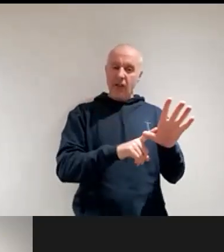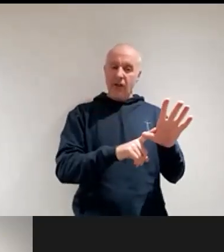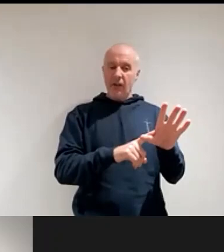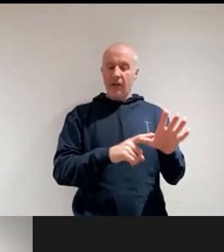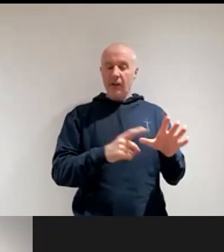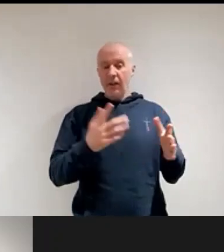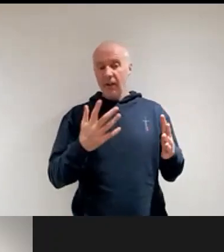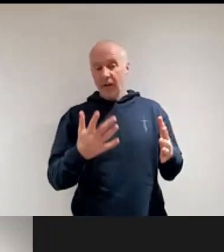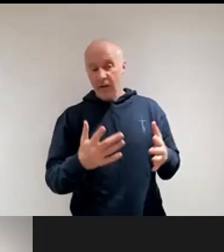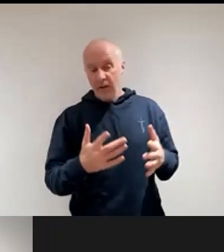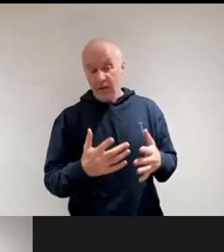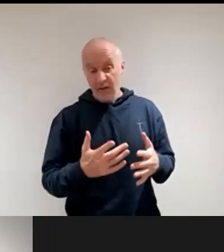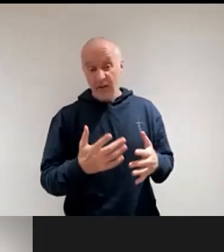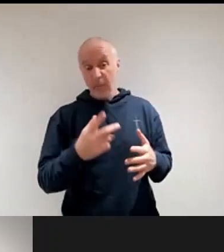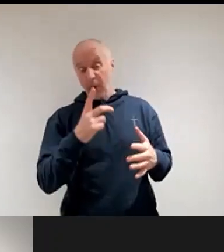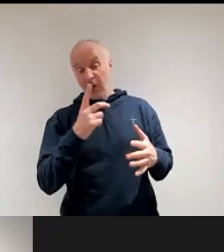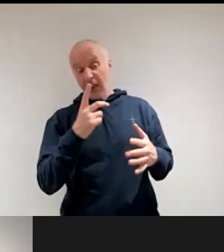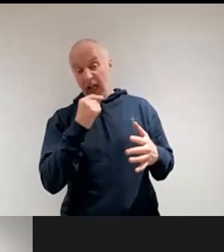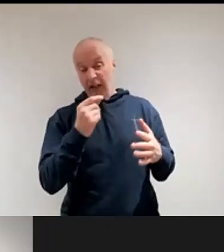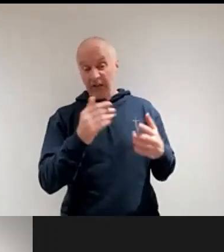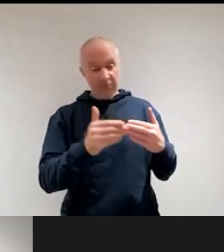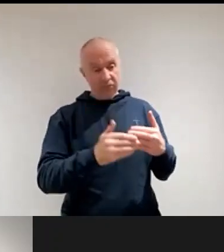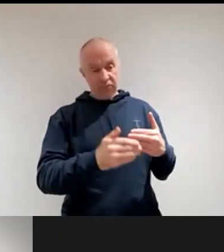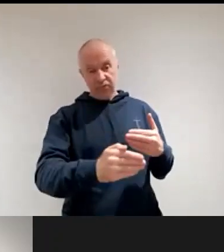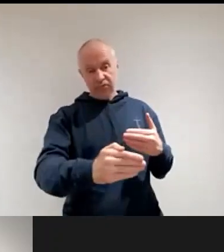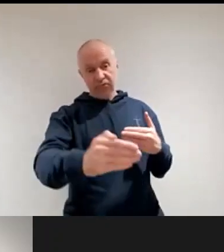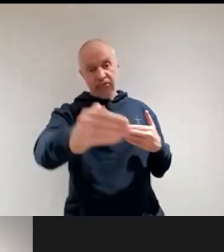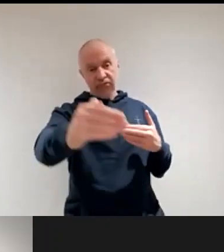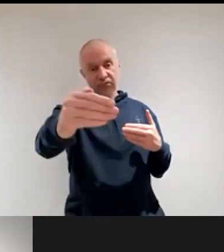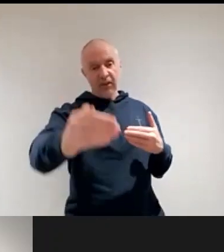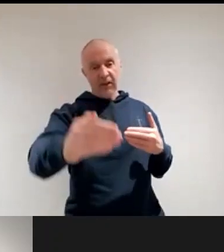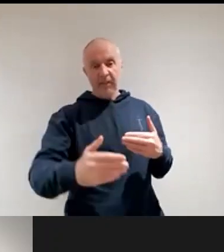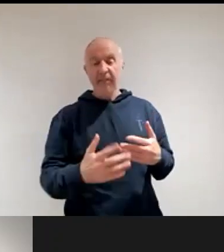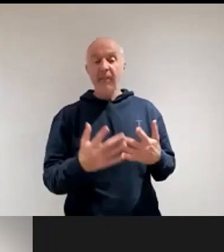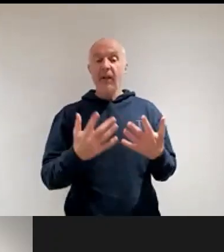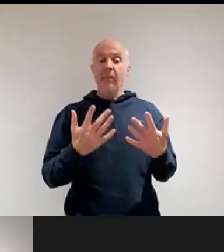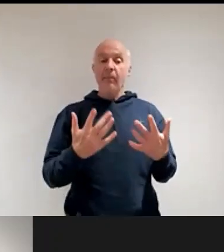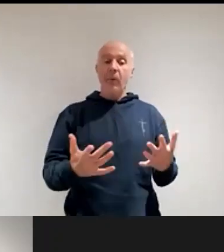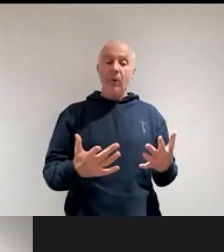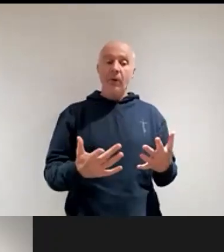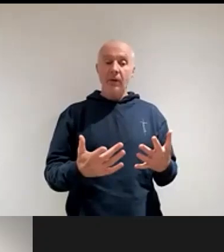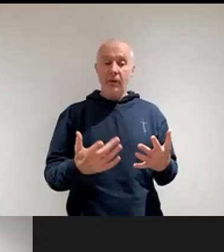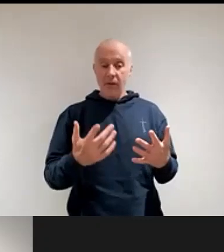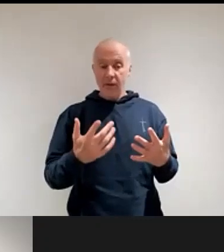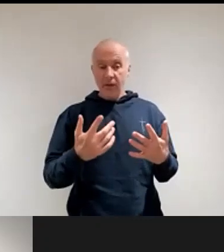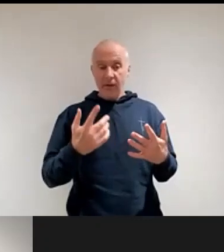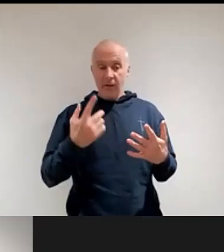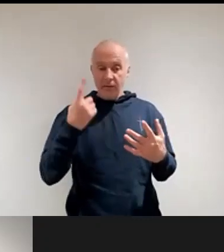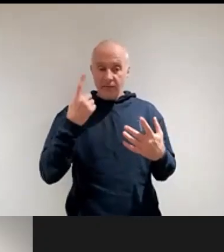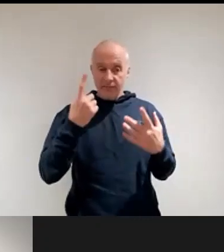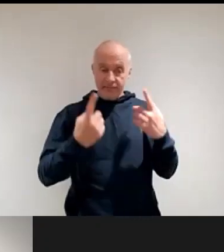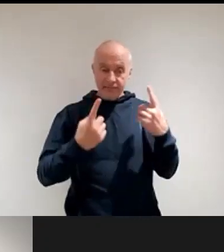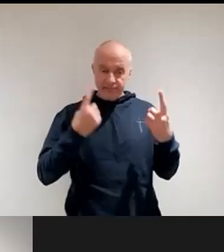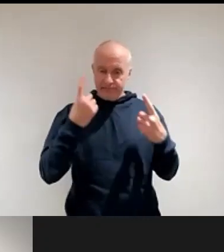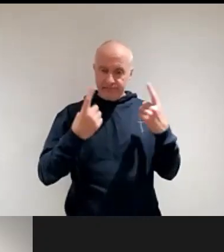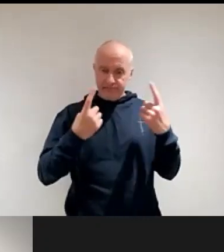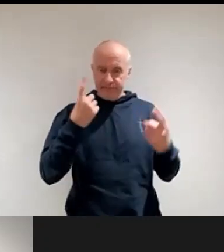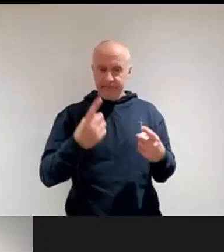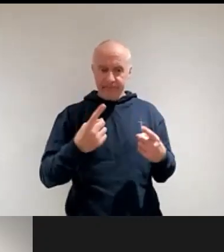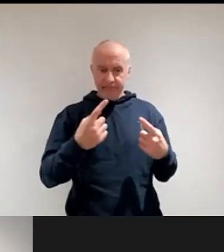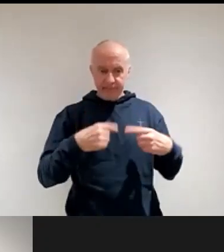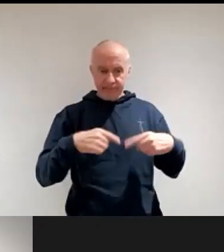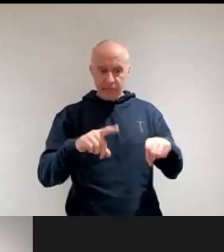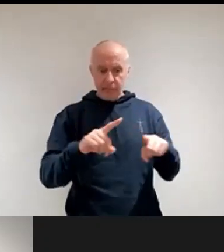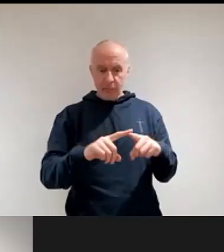but they can actually survive much longer. But because, of course, we are all in this industry, right? This is not something